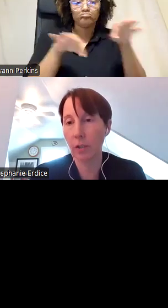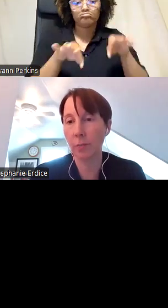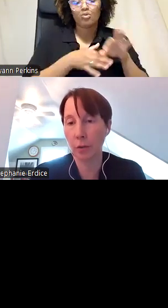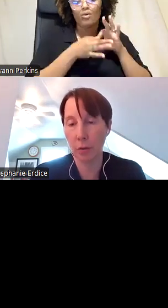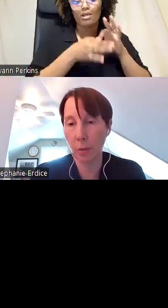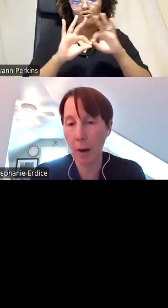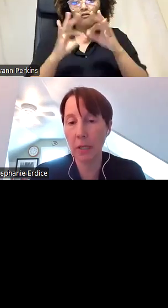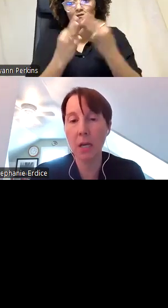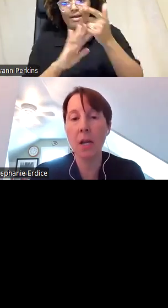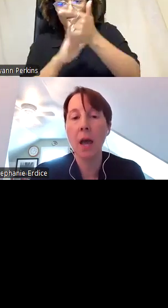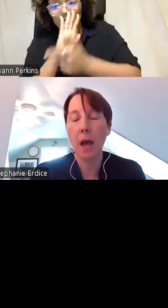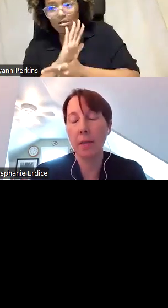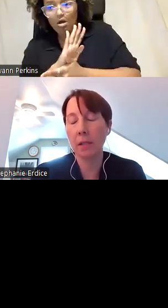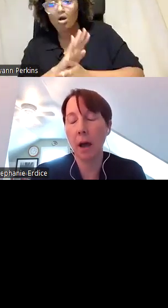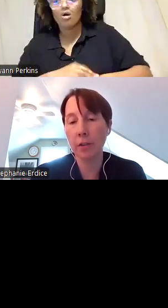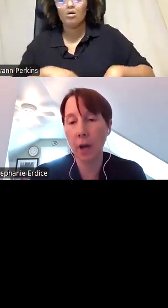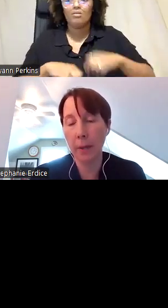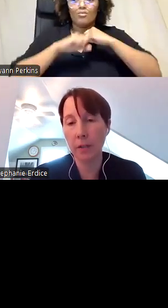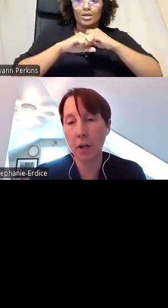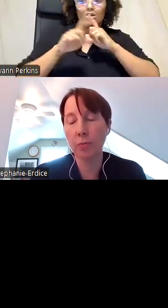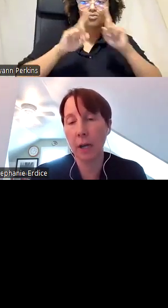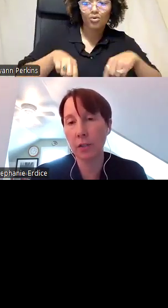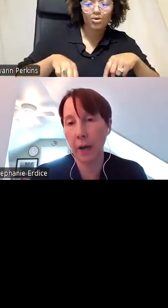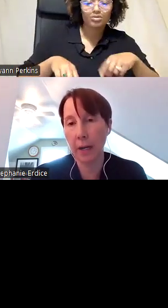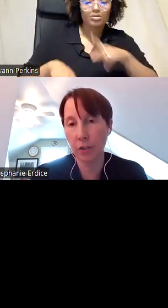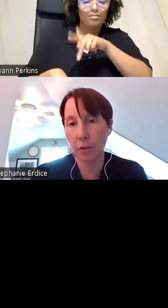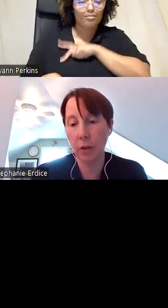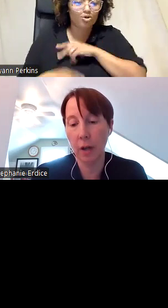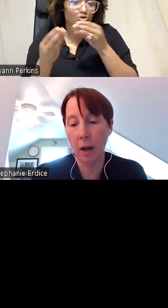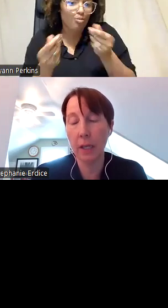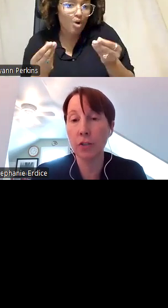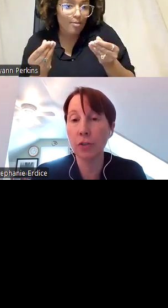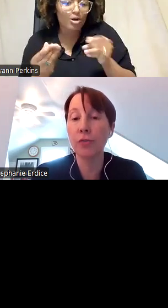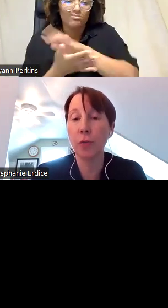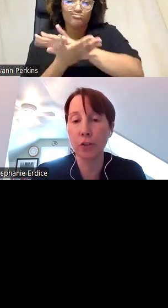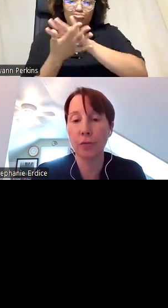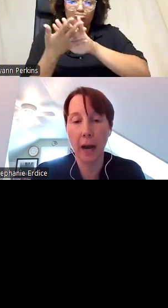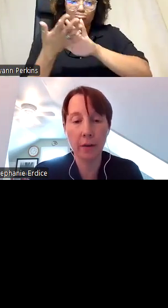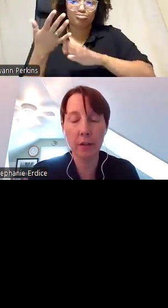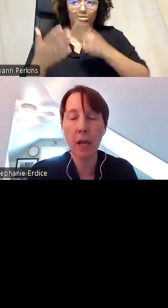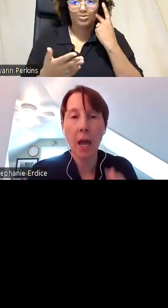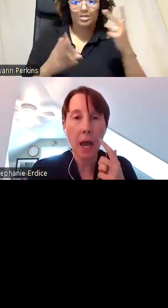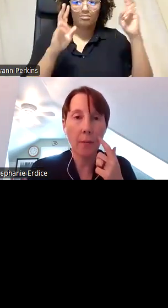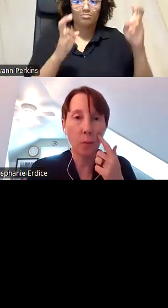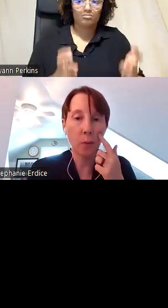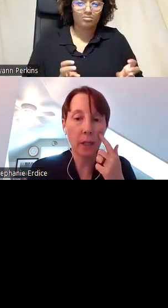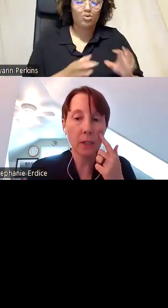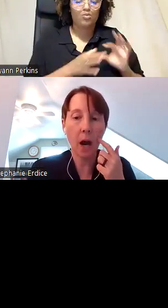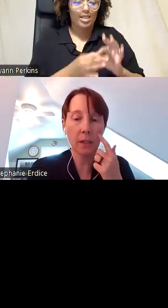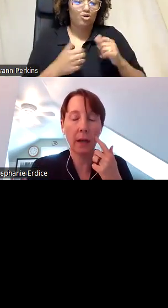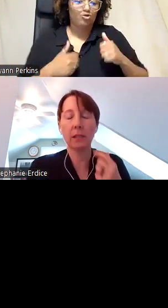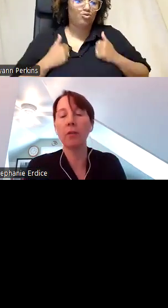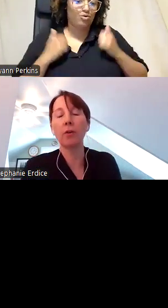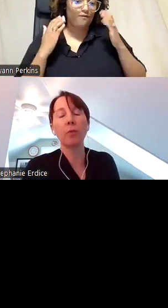protective orders, personal property, and these other topics addressed financial issues for survivors and